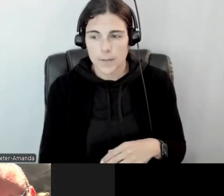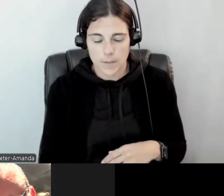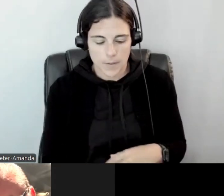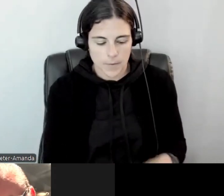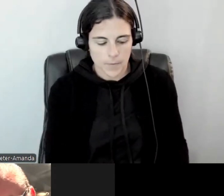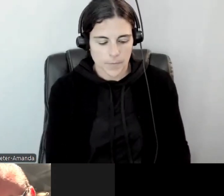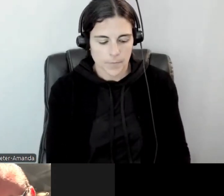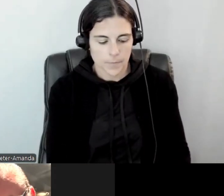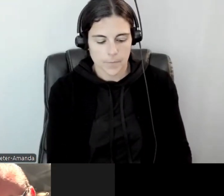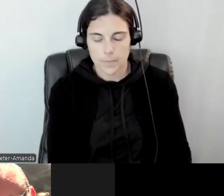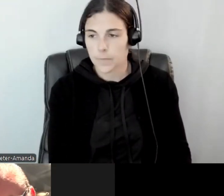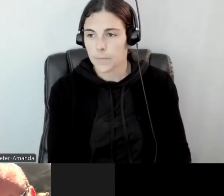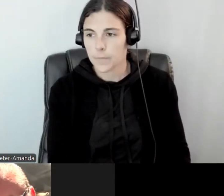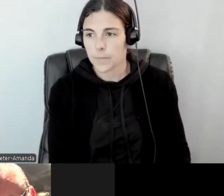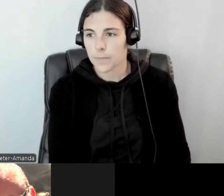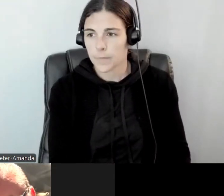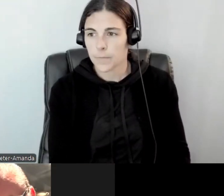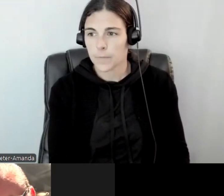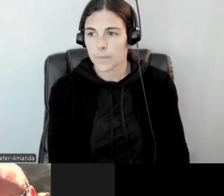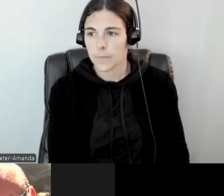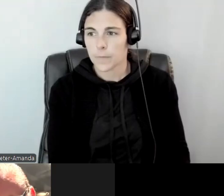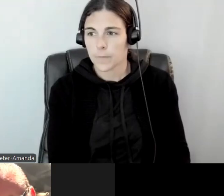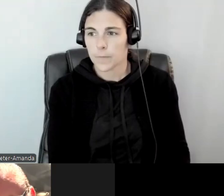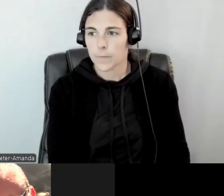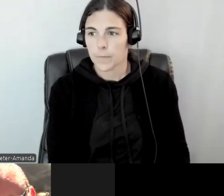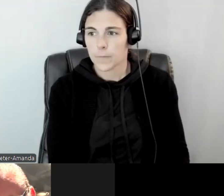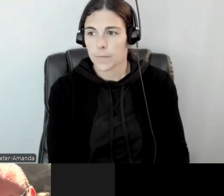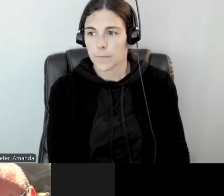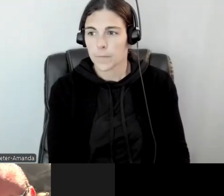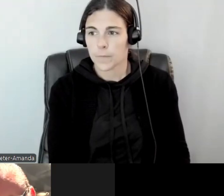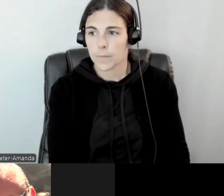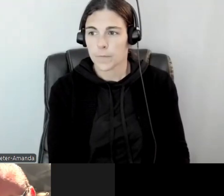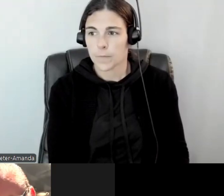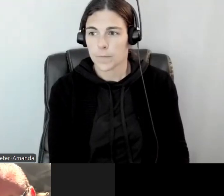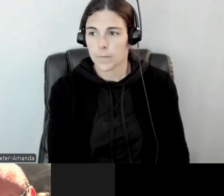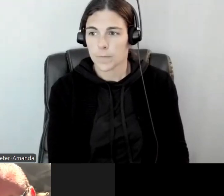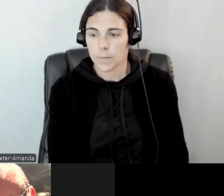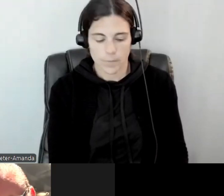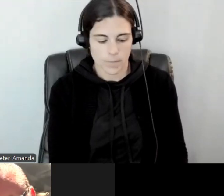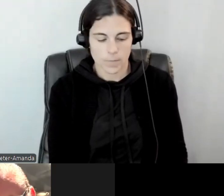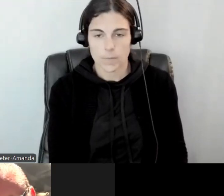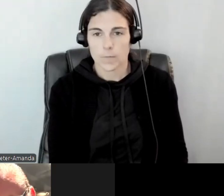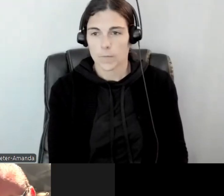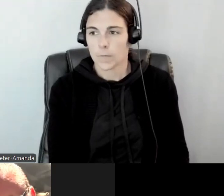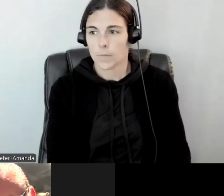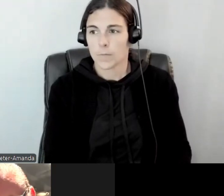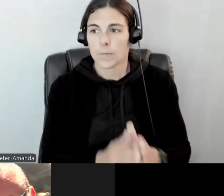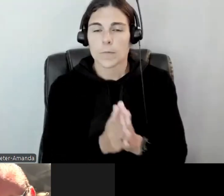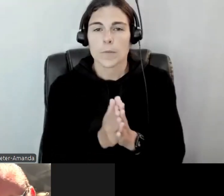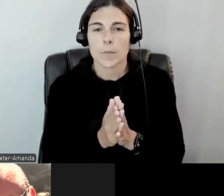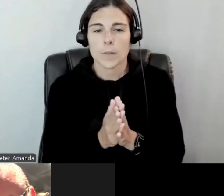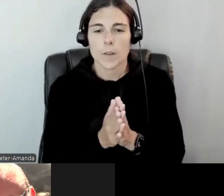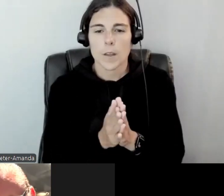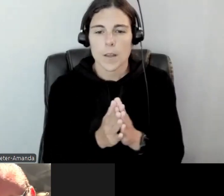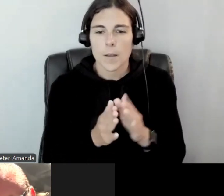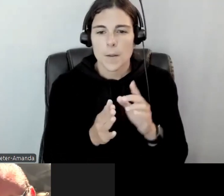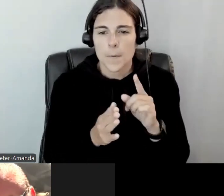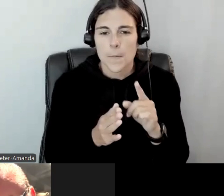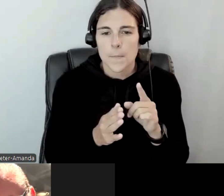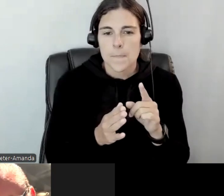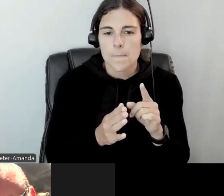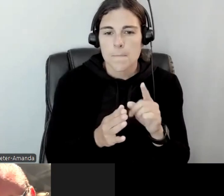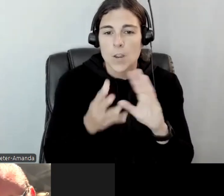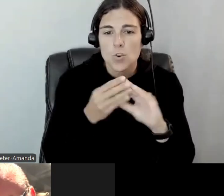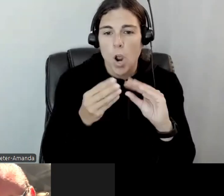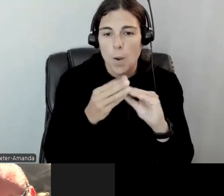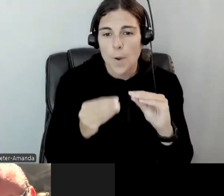And I think she would be pretty open in talking about what she does and doesn't believe about the universe. And then it's like, and now that we've had that